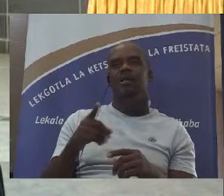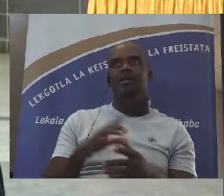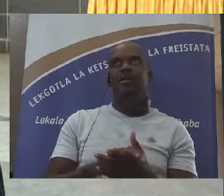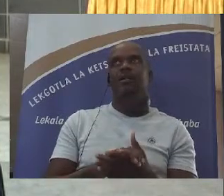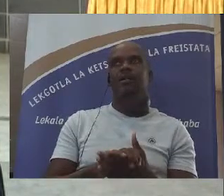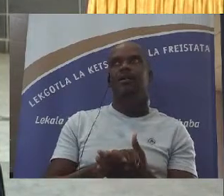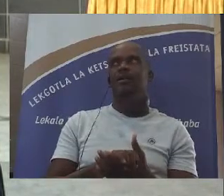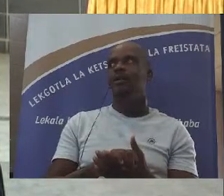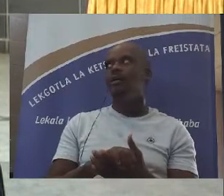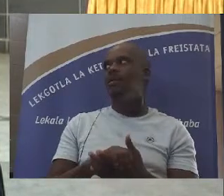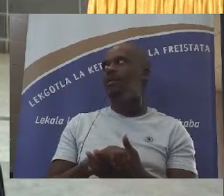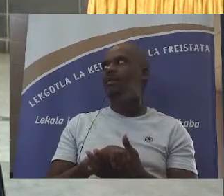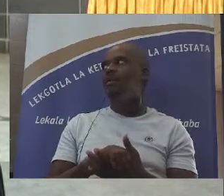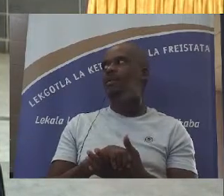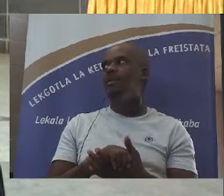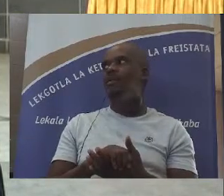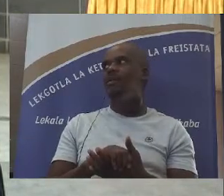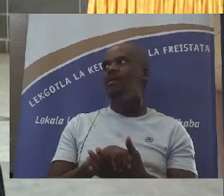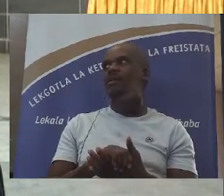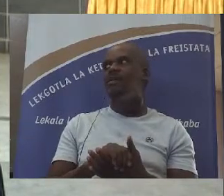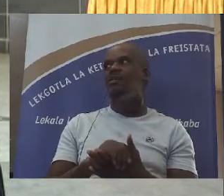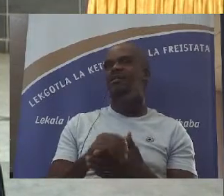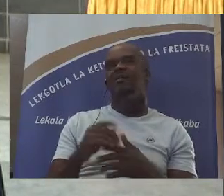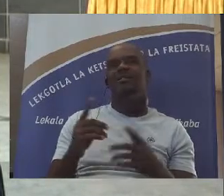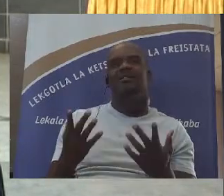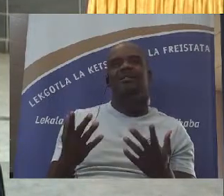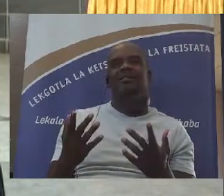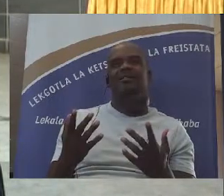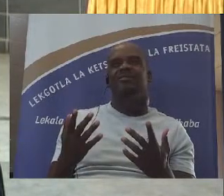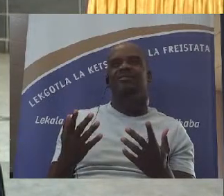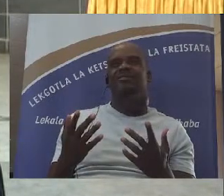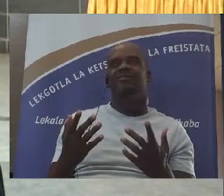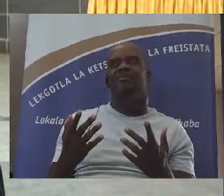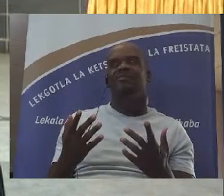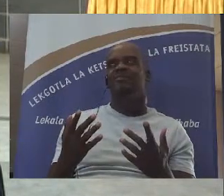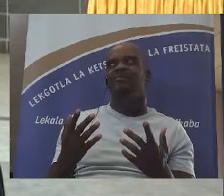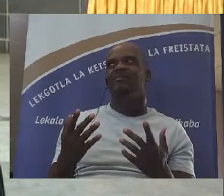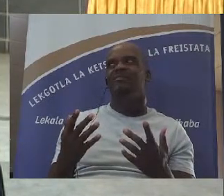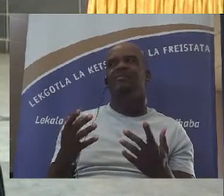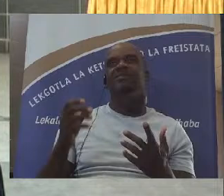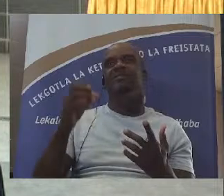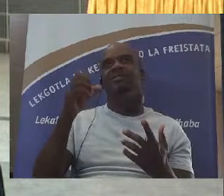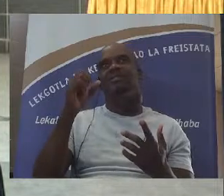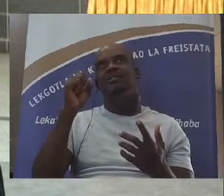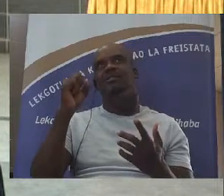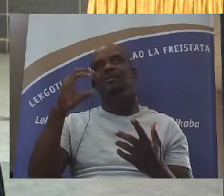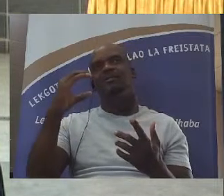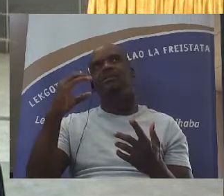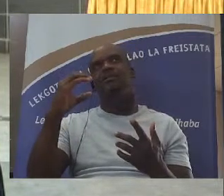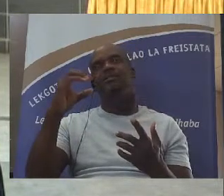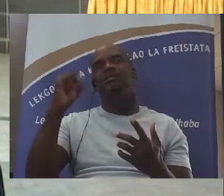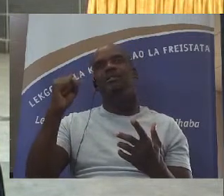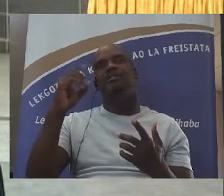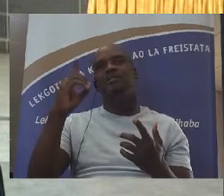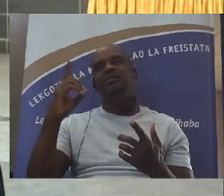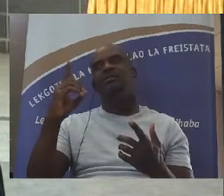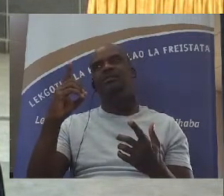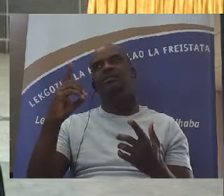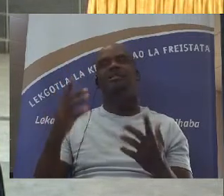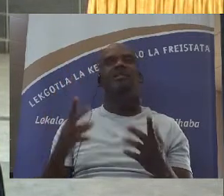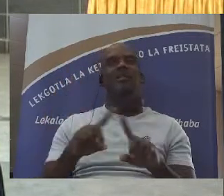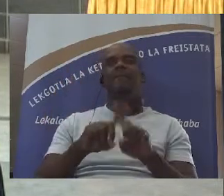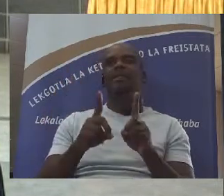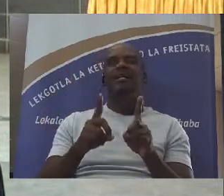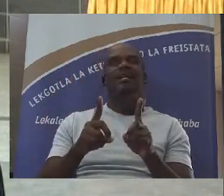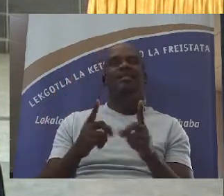And what is the other? Yeah, and the CSD, all those certificates, but you have to